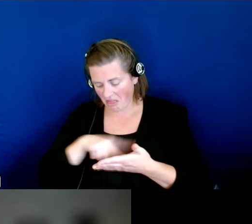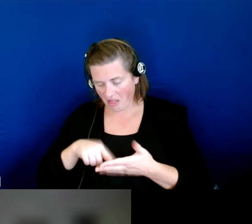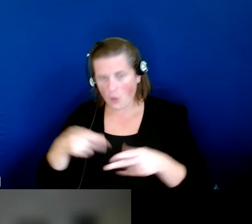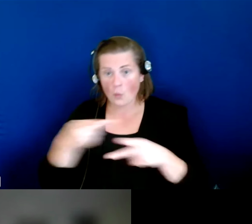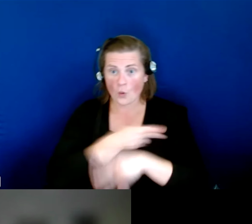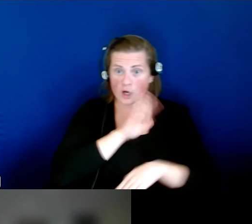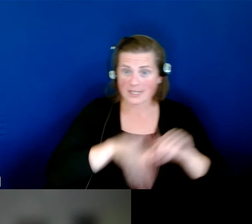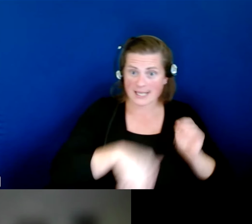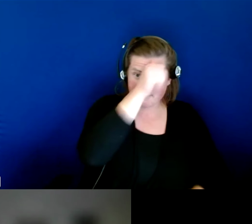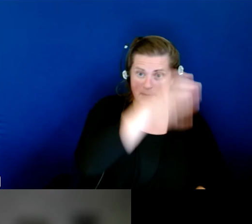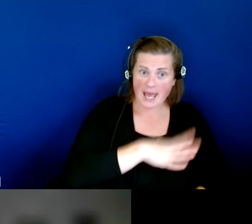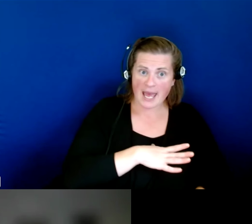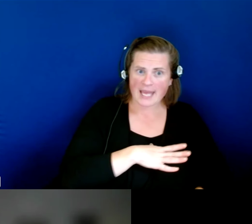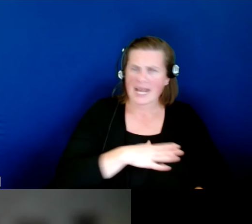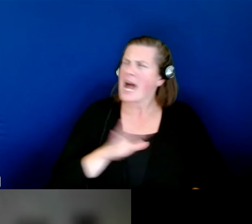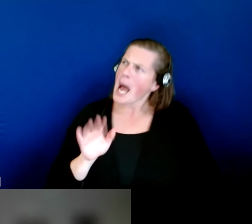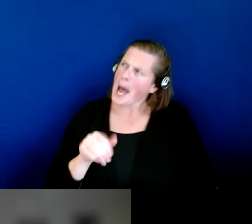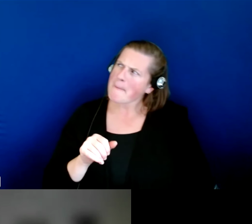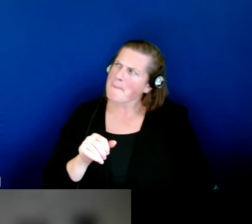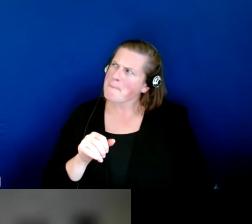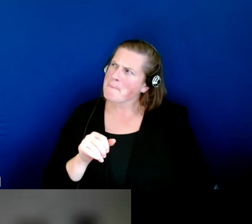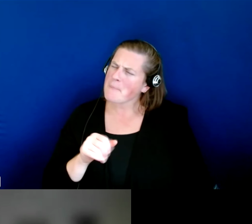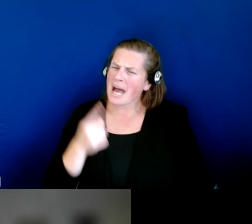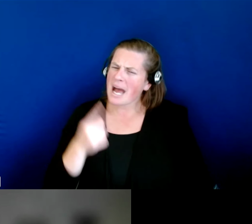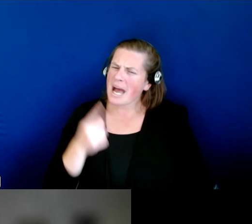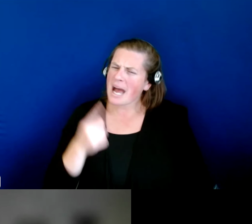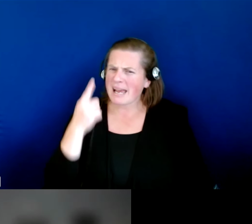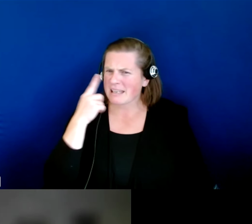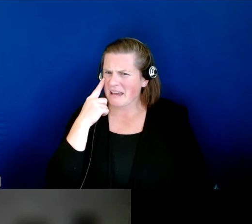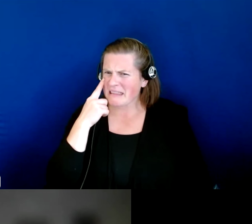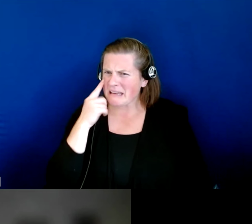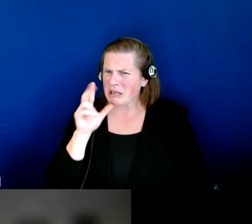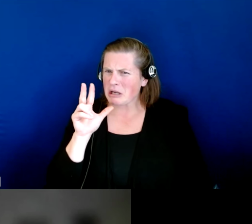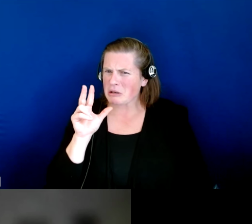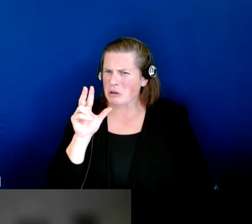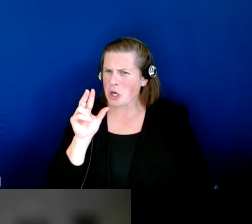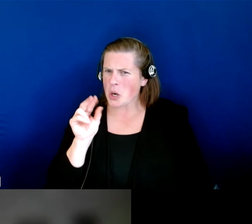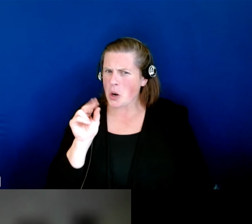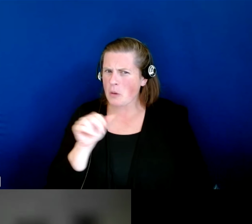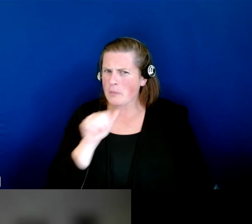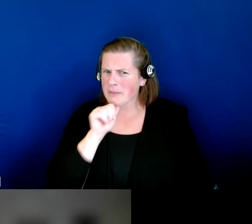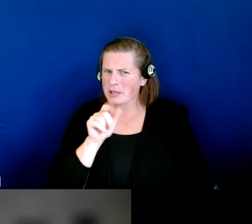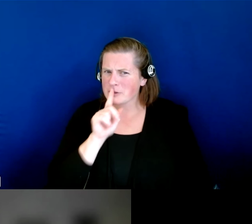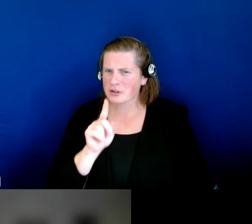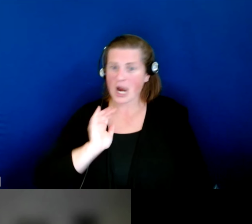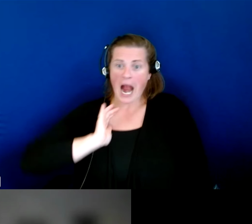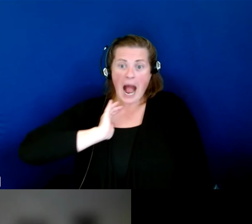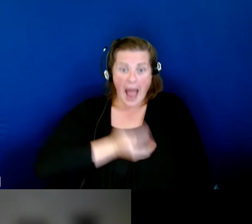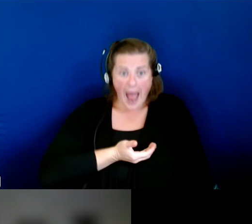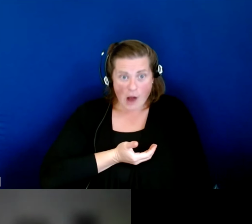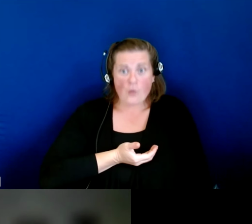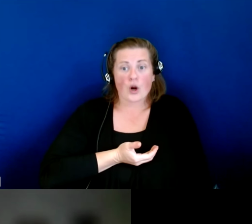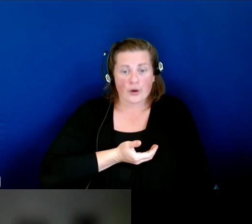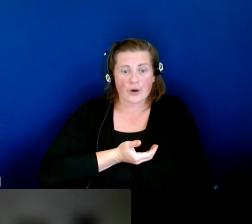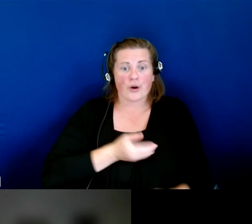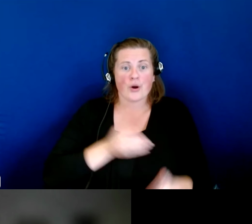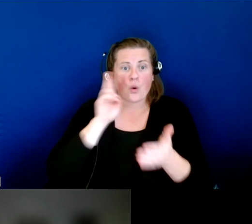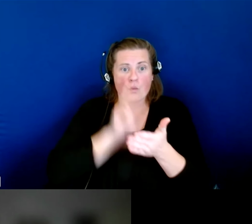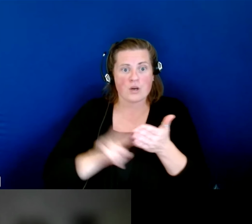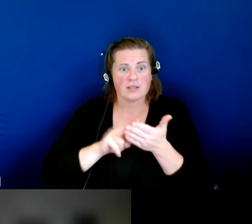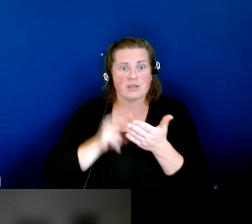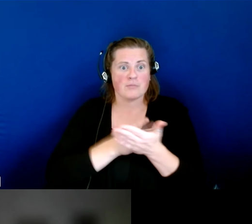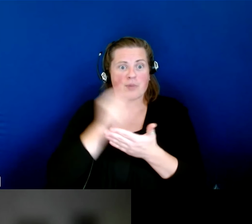I don't know that we saw that, but we weren't really able in our specific research